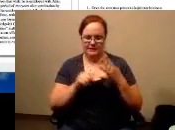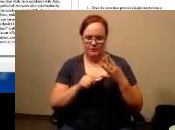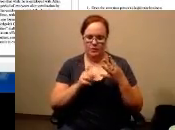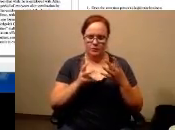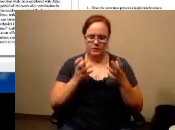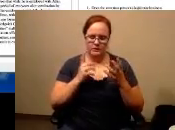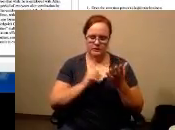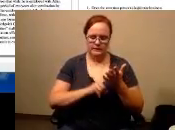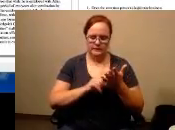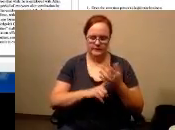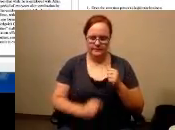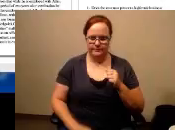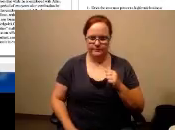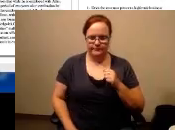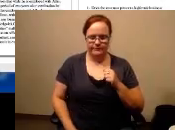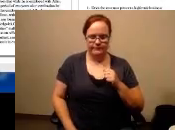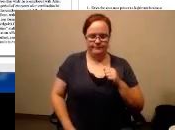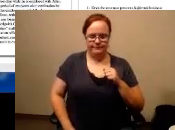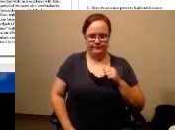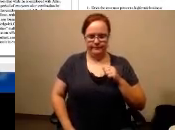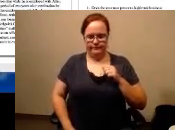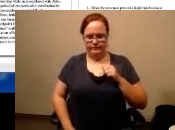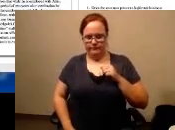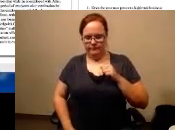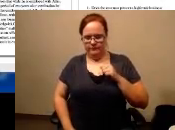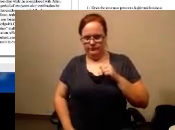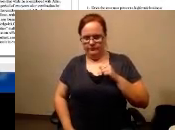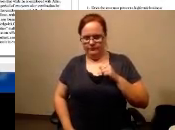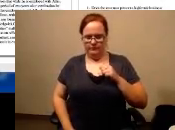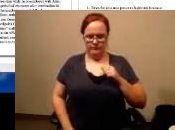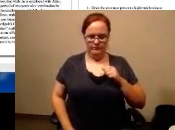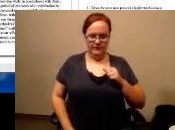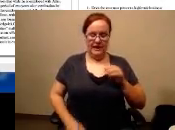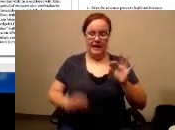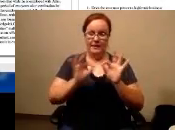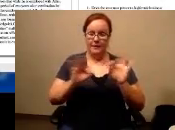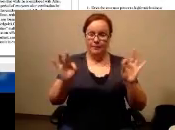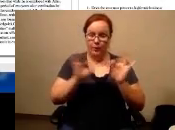about. And here's a very important takeaway for you.